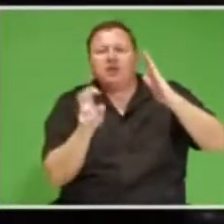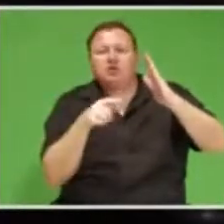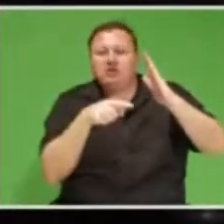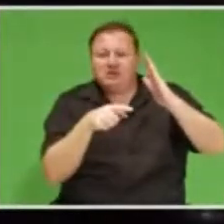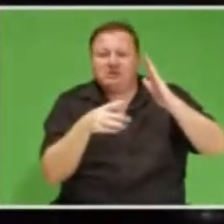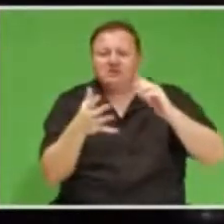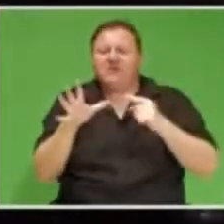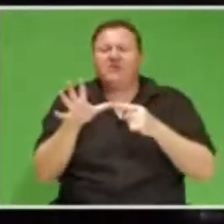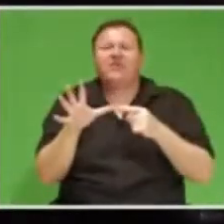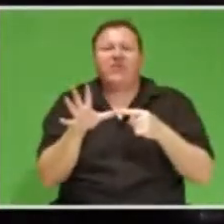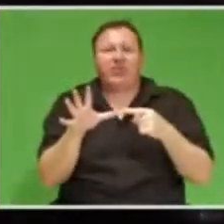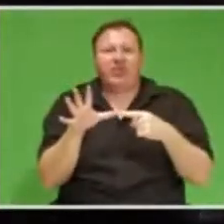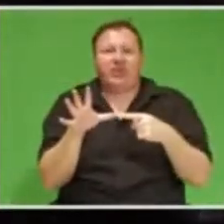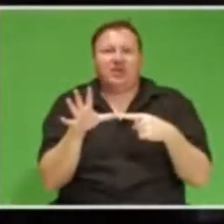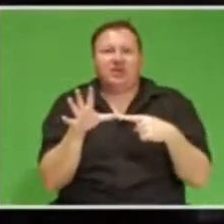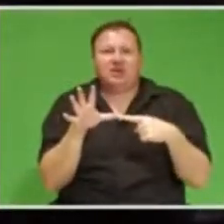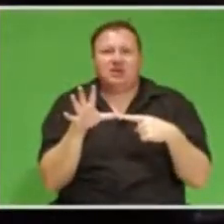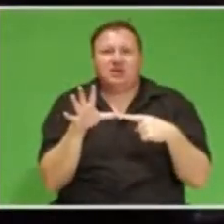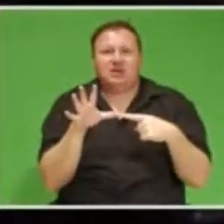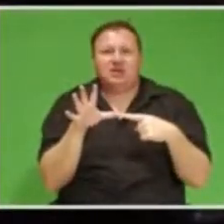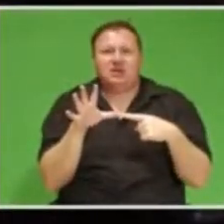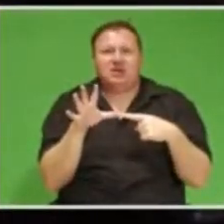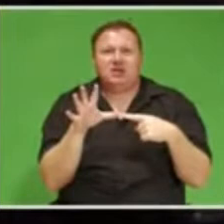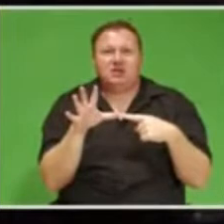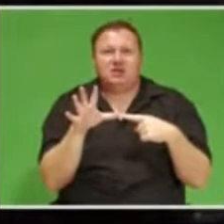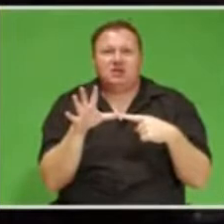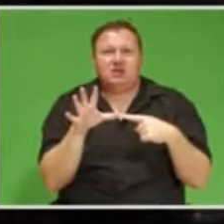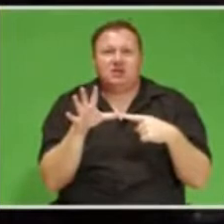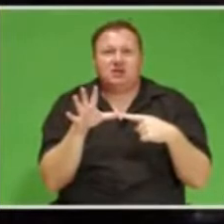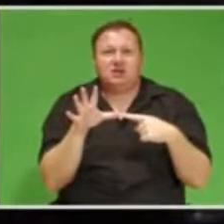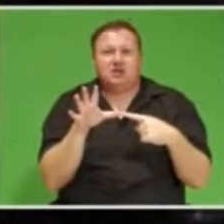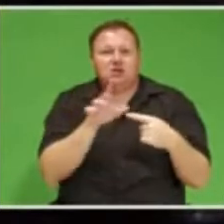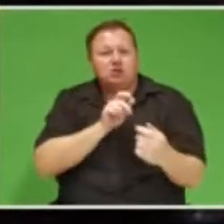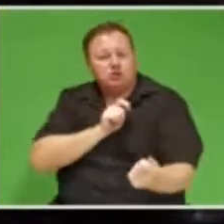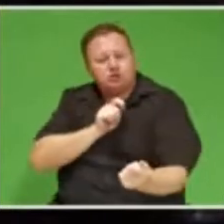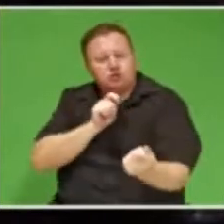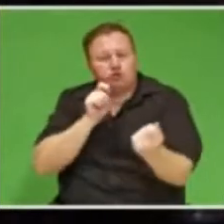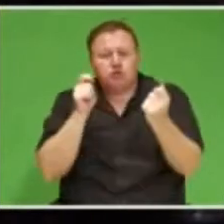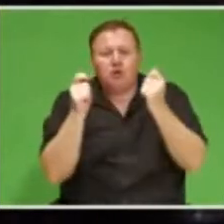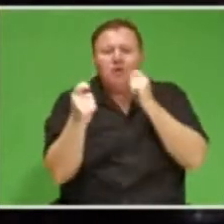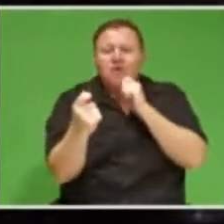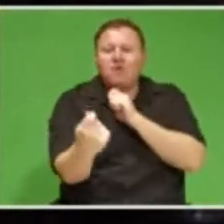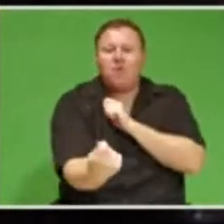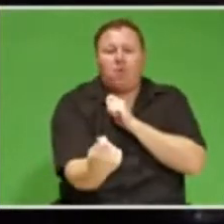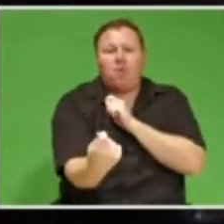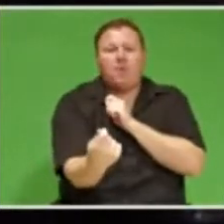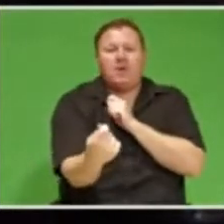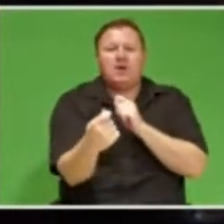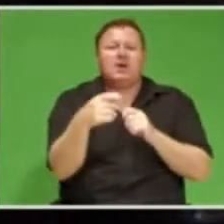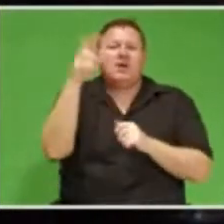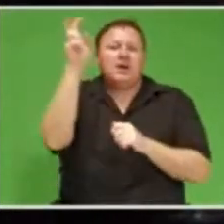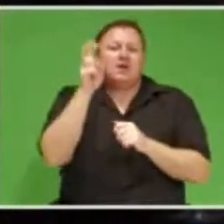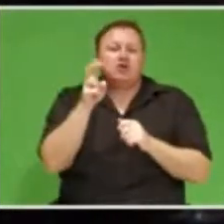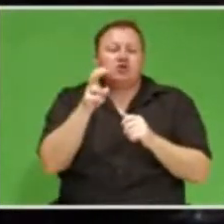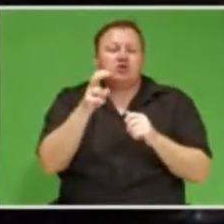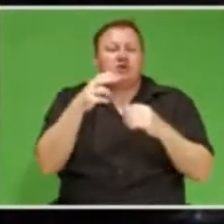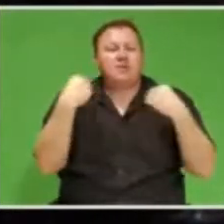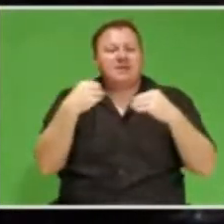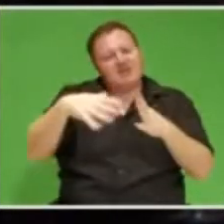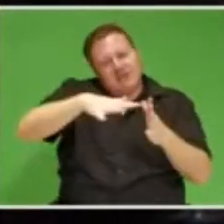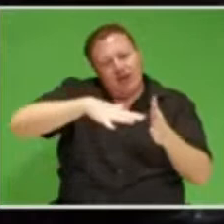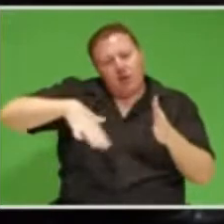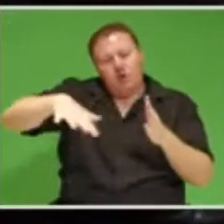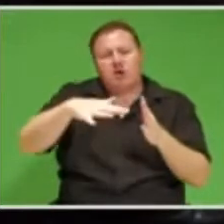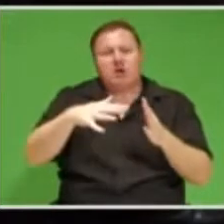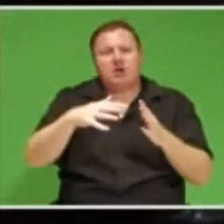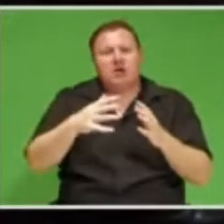The fifth one, fundamentally, to transform the electricity sector to achieve long-term